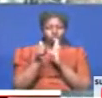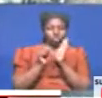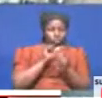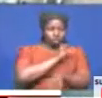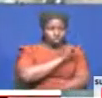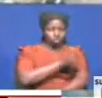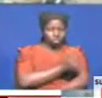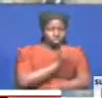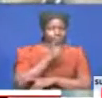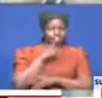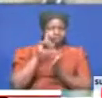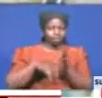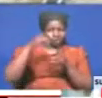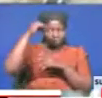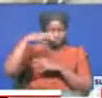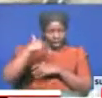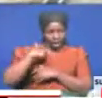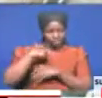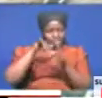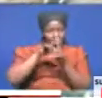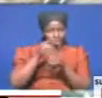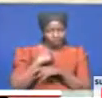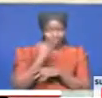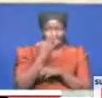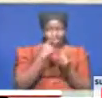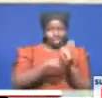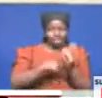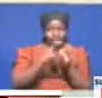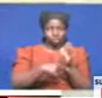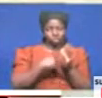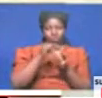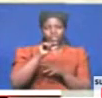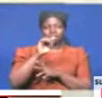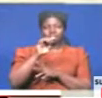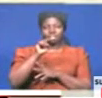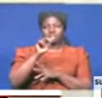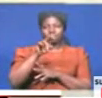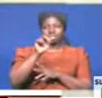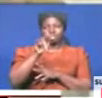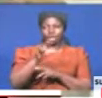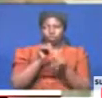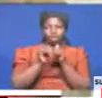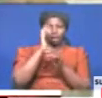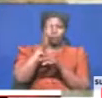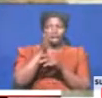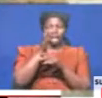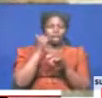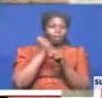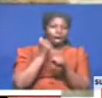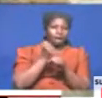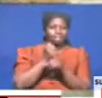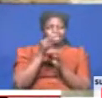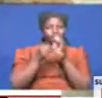power lines, the Technocity is fitted with three industrial-grade generators that would automatically go online in case